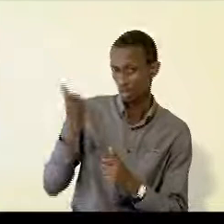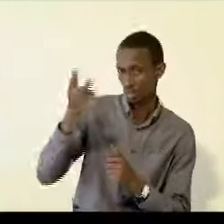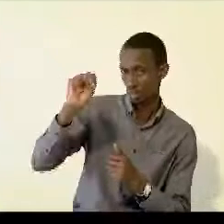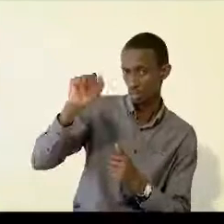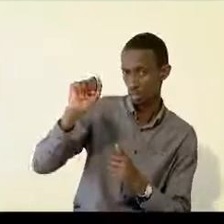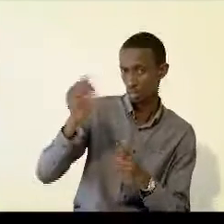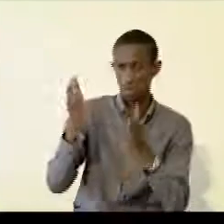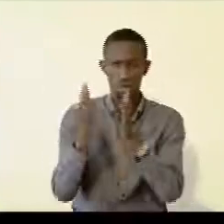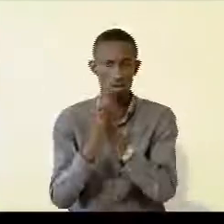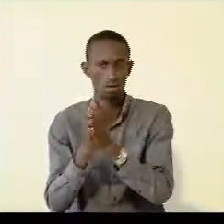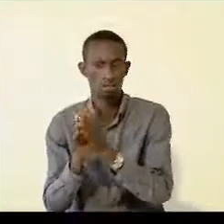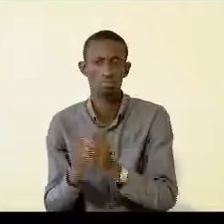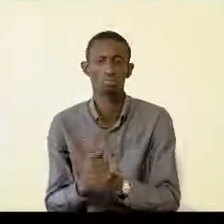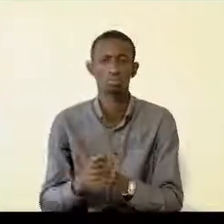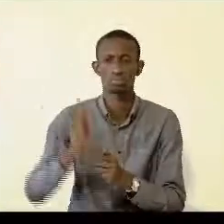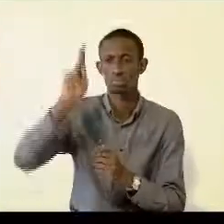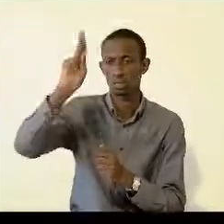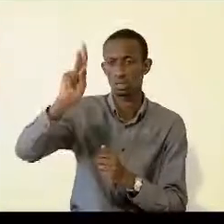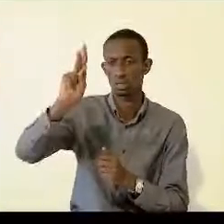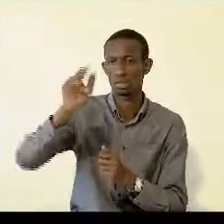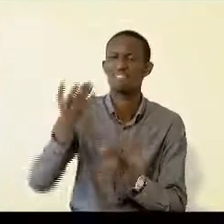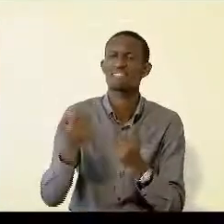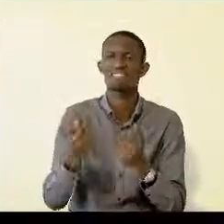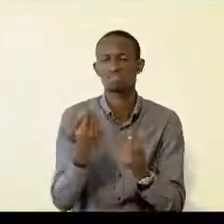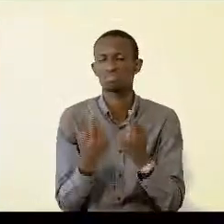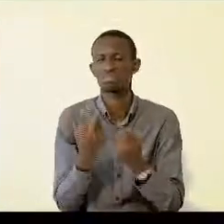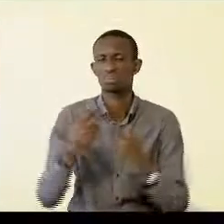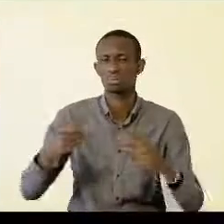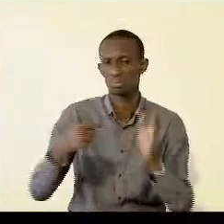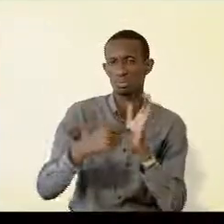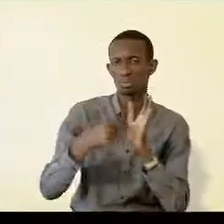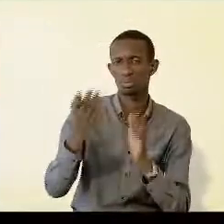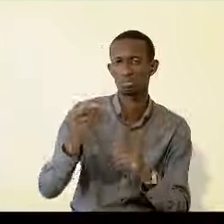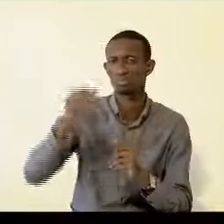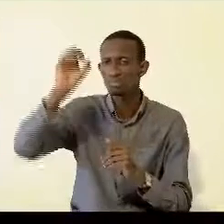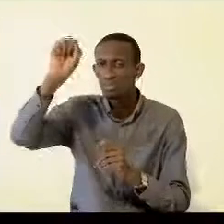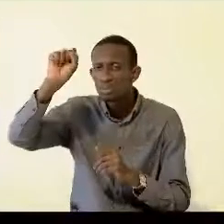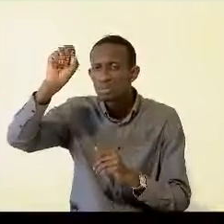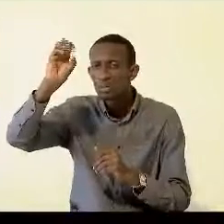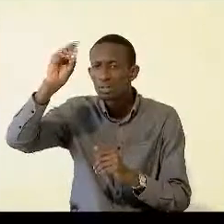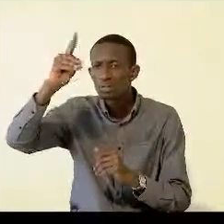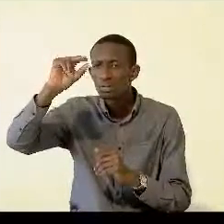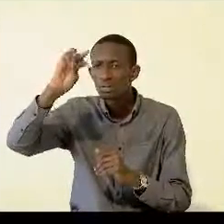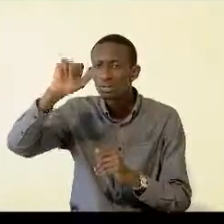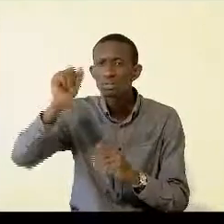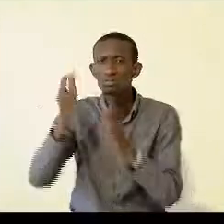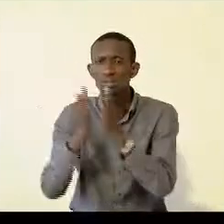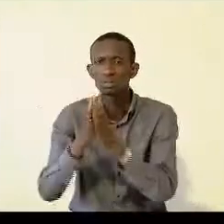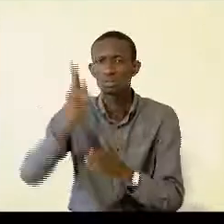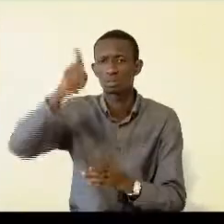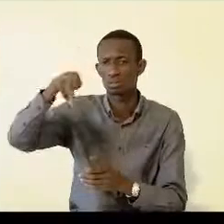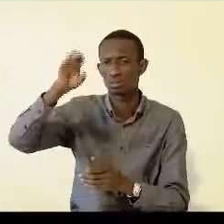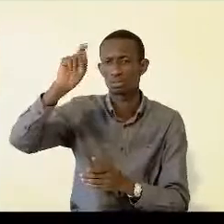and potassium are some of these elements. As it is said here, sodium and potassium are very abundant.